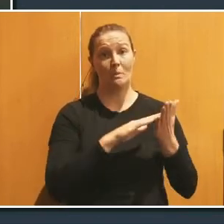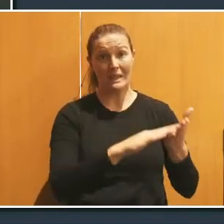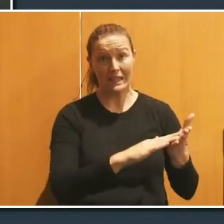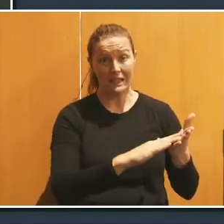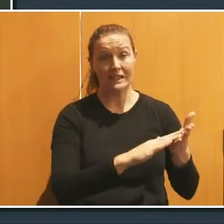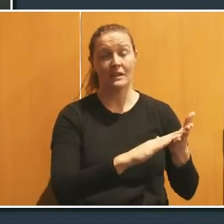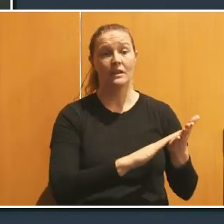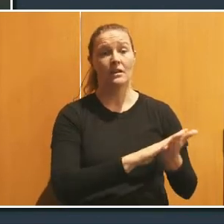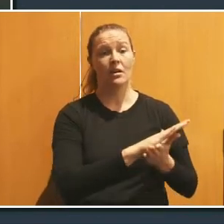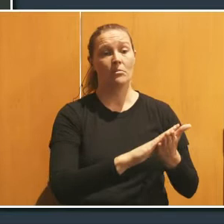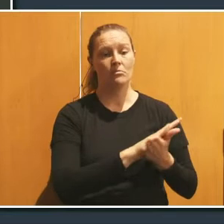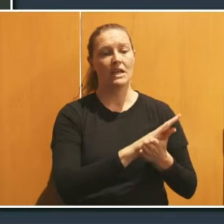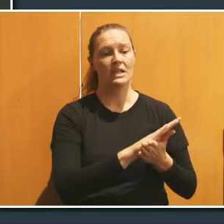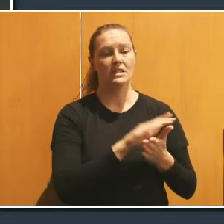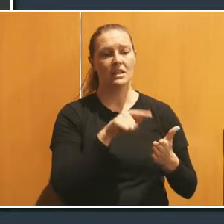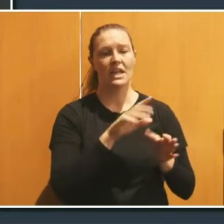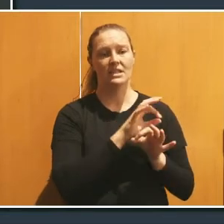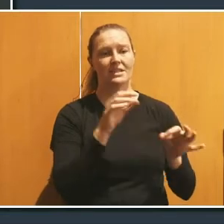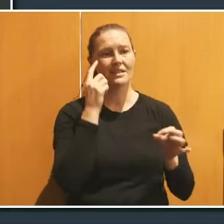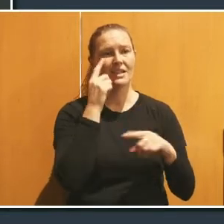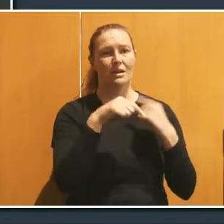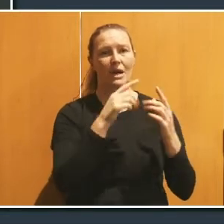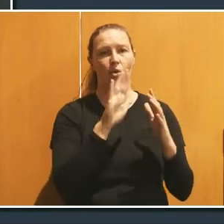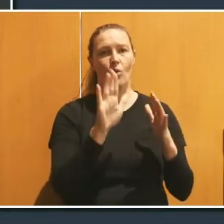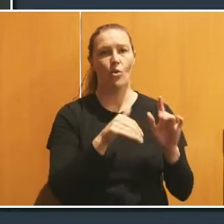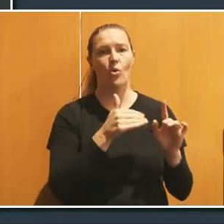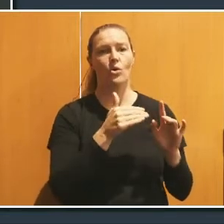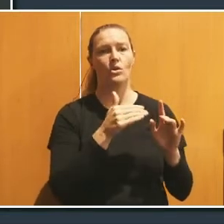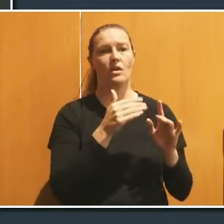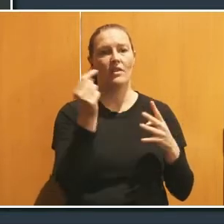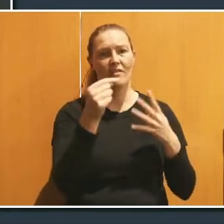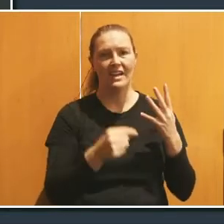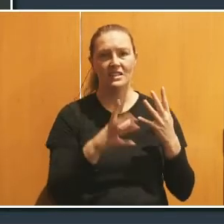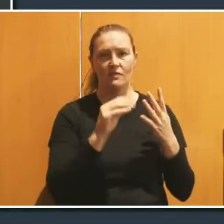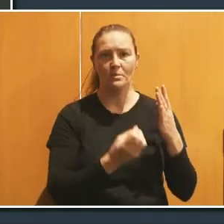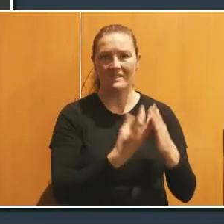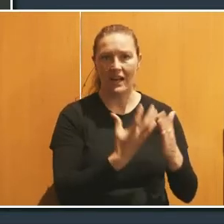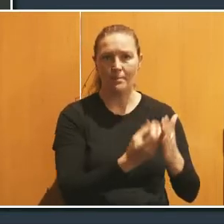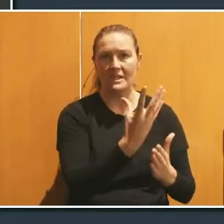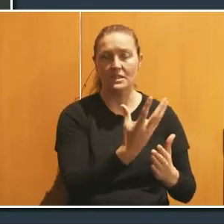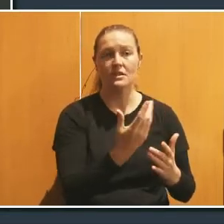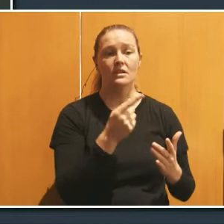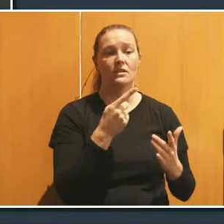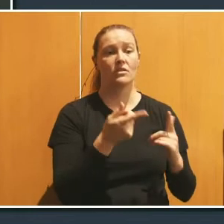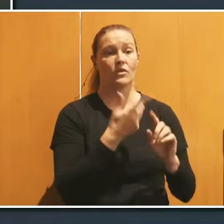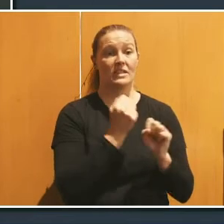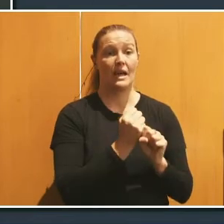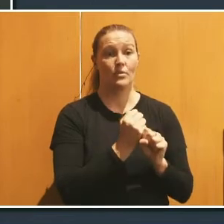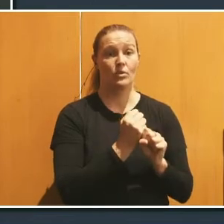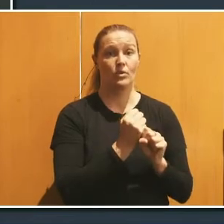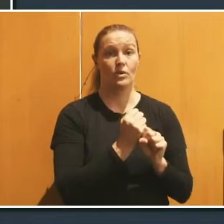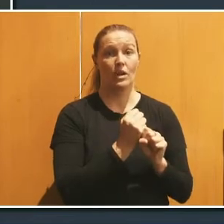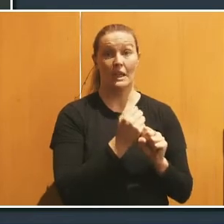into account everything that goes on within the development, because they've factored in the costs of doing